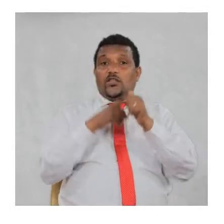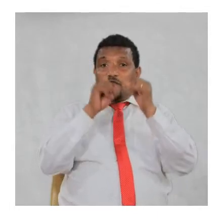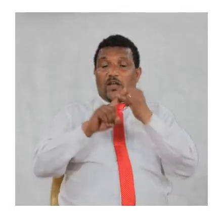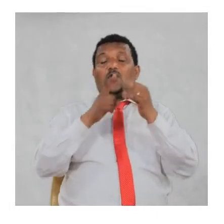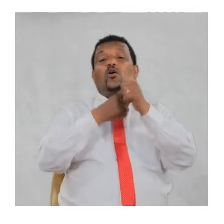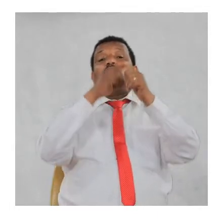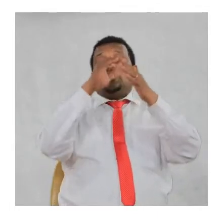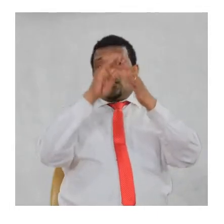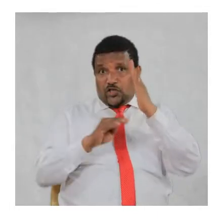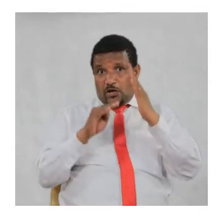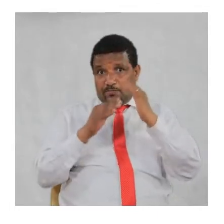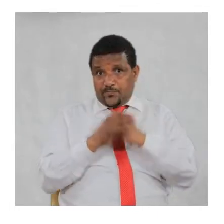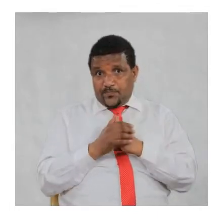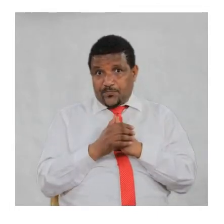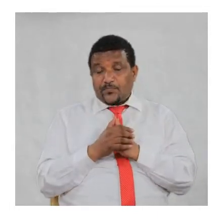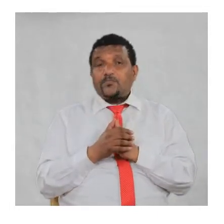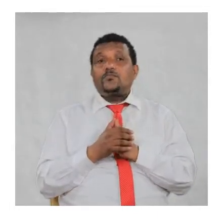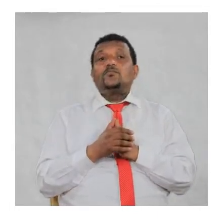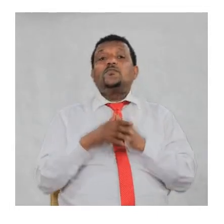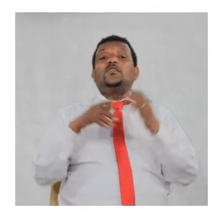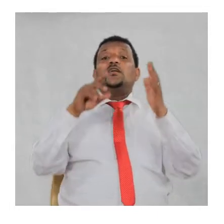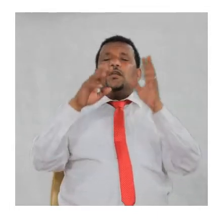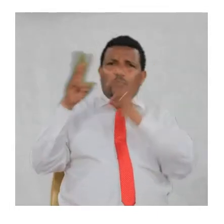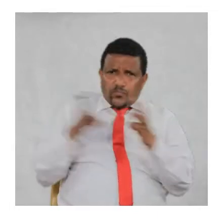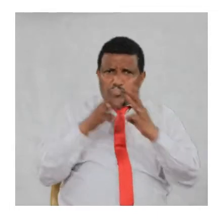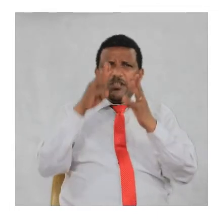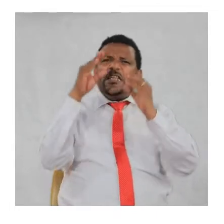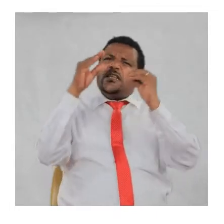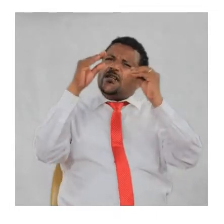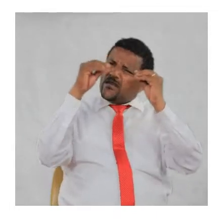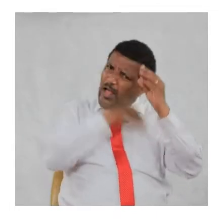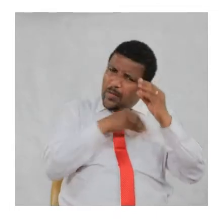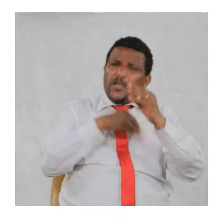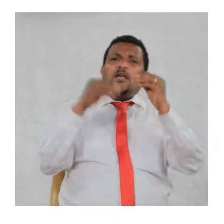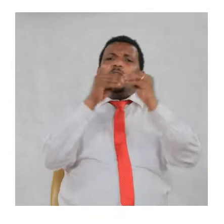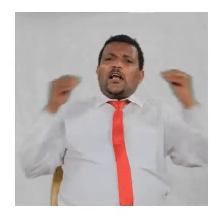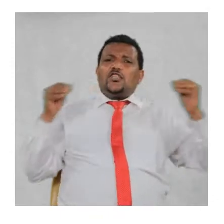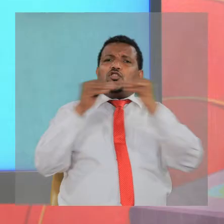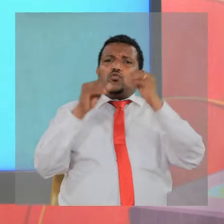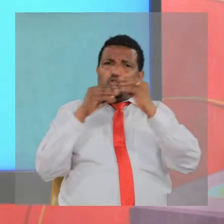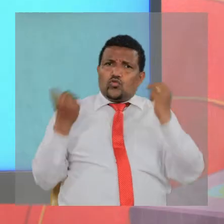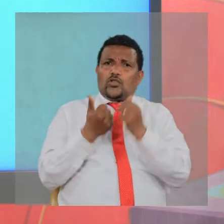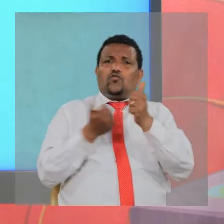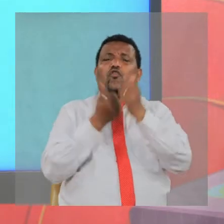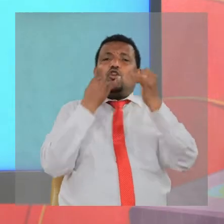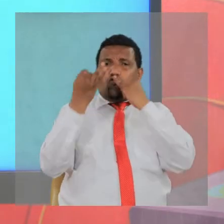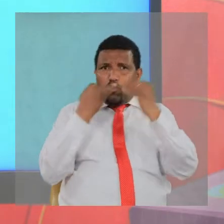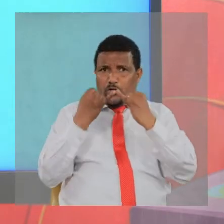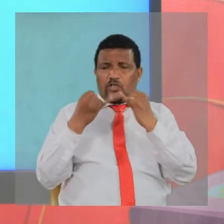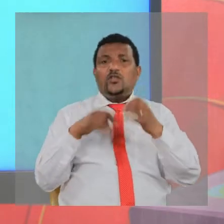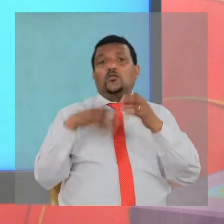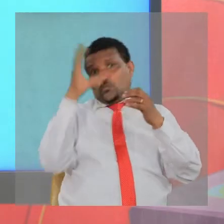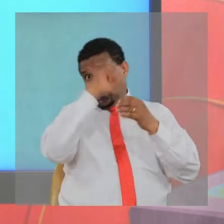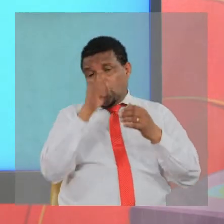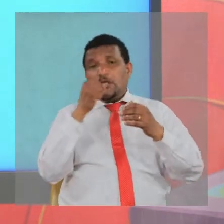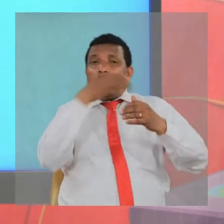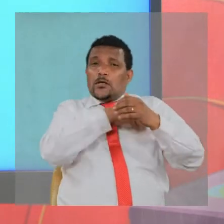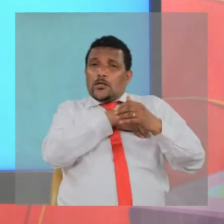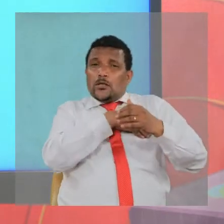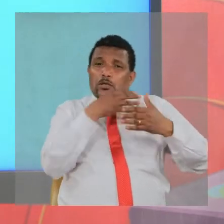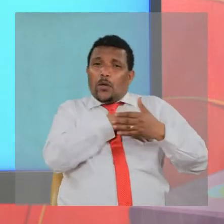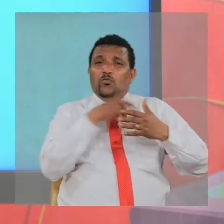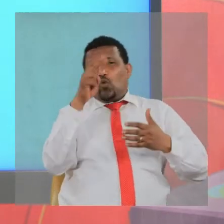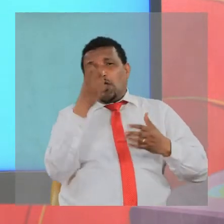Now let's see the way of calculating the income elasticity of demand using the following information. Suppose income of a consumer increased